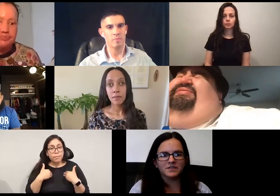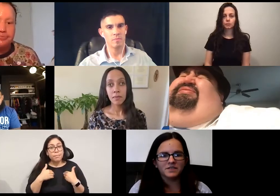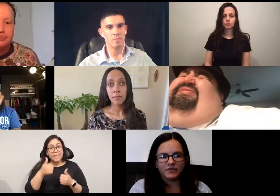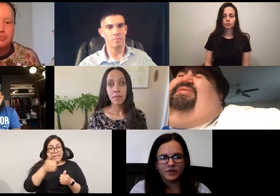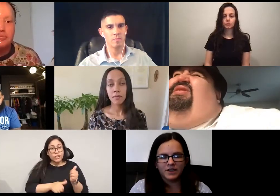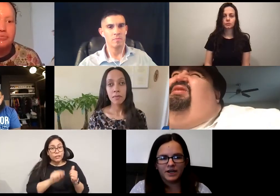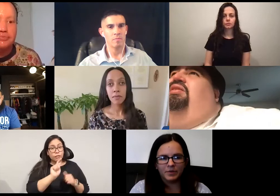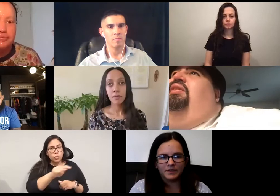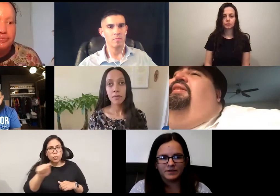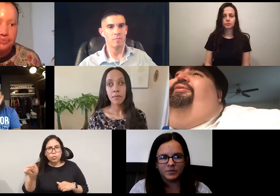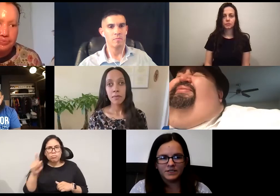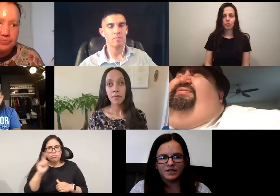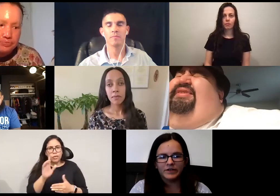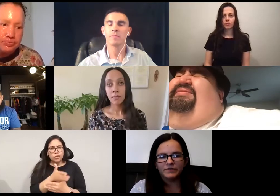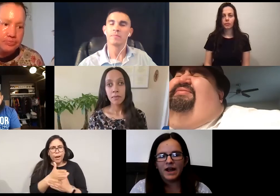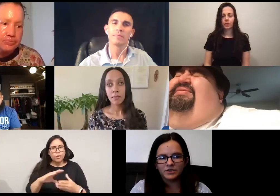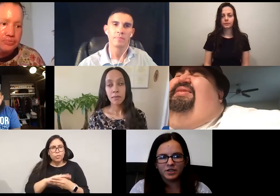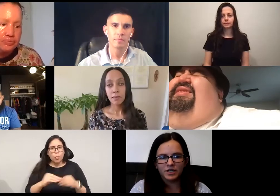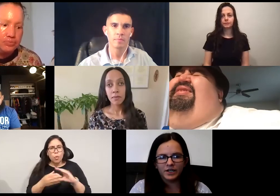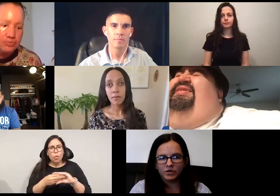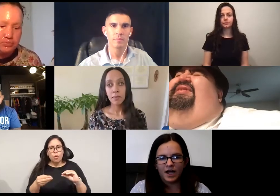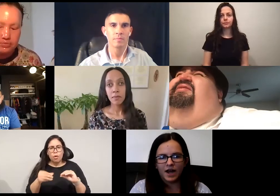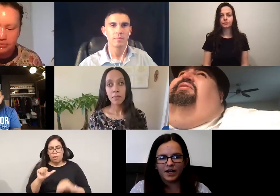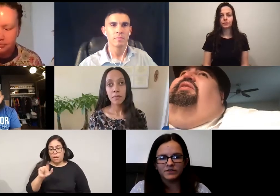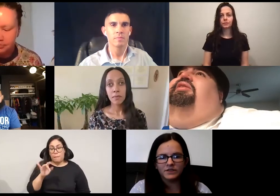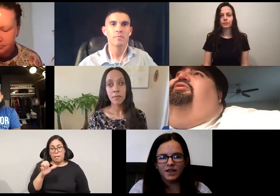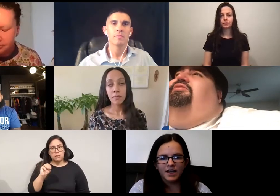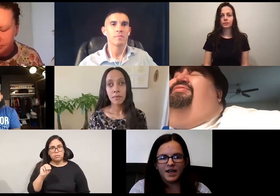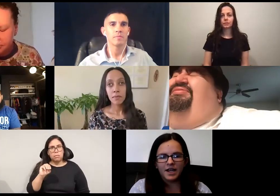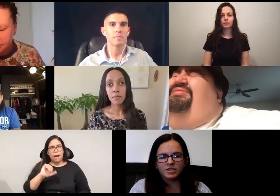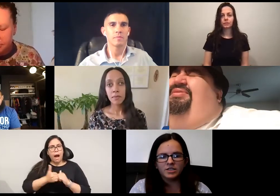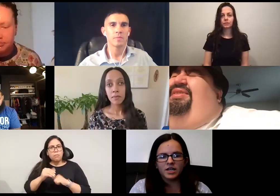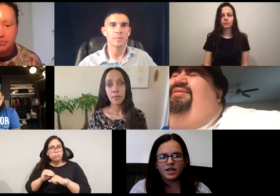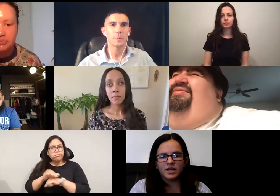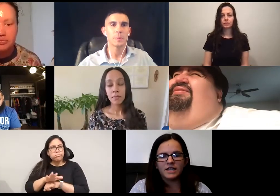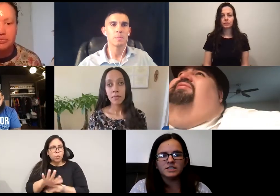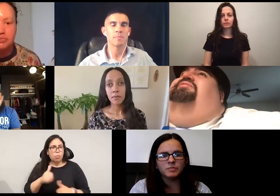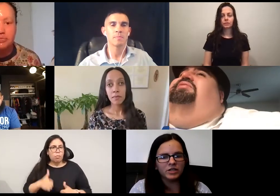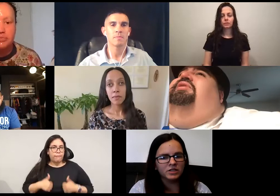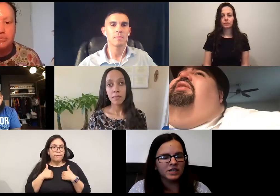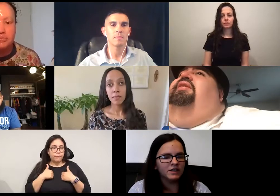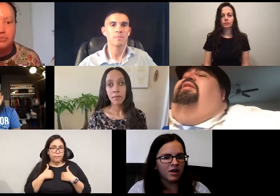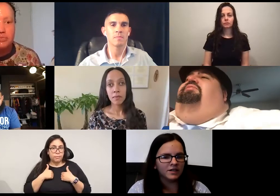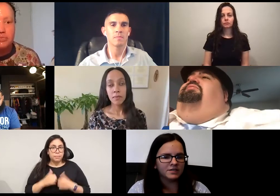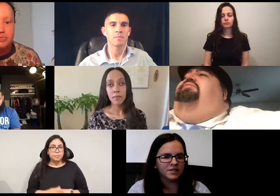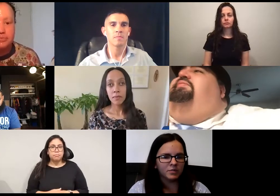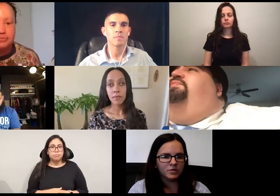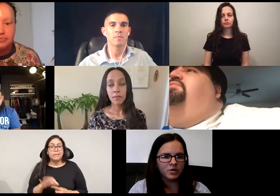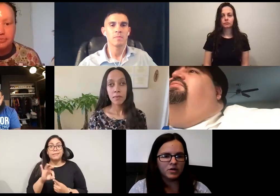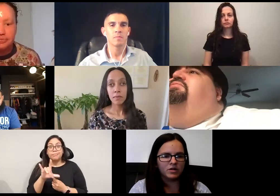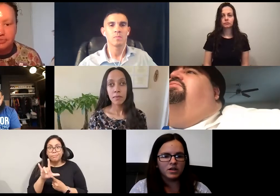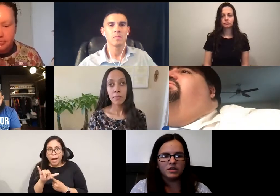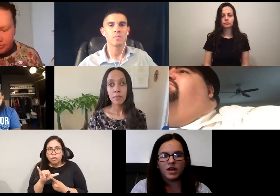of discovered that ableism was even a factor in your lives. And especially in the